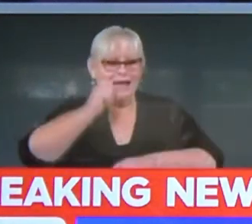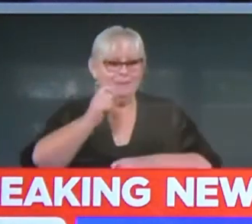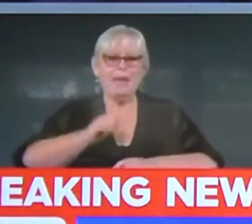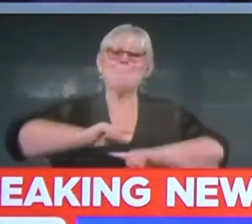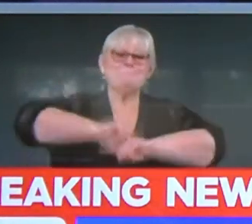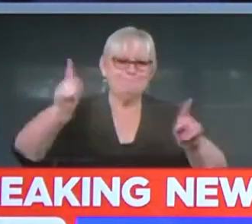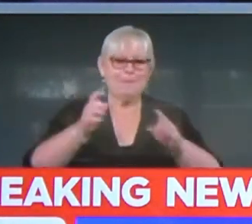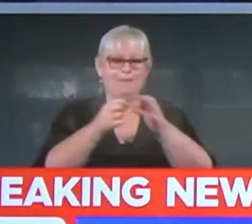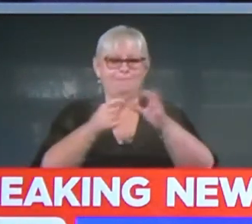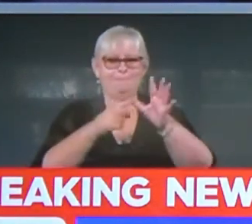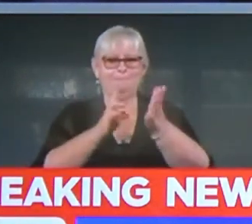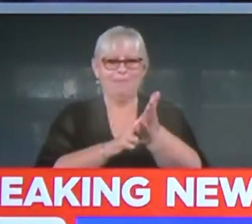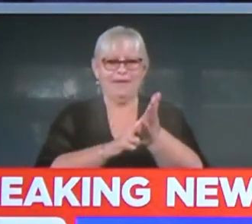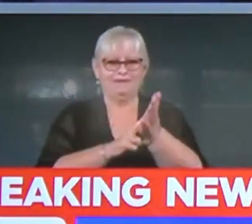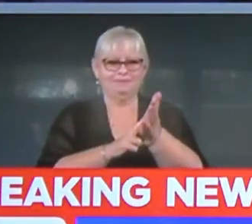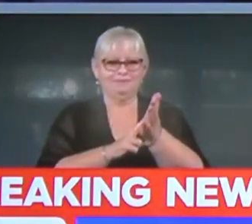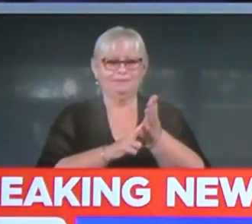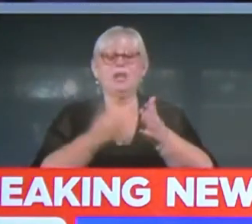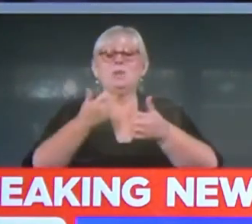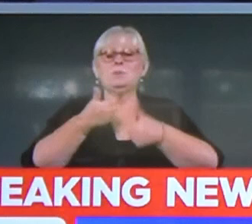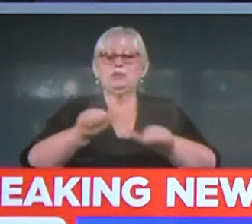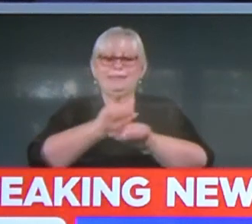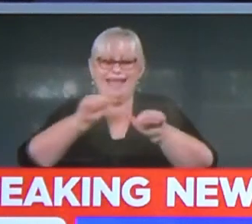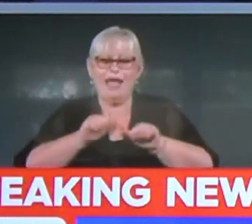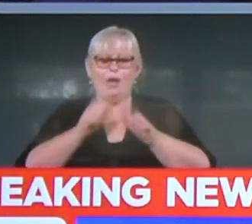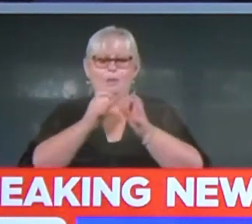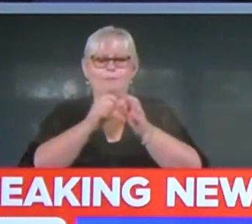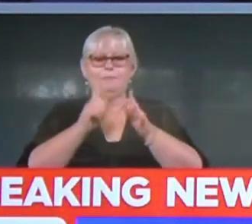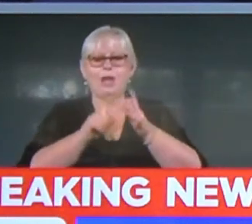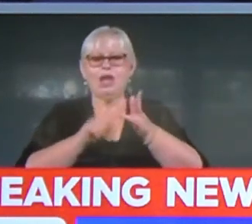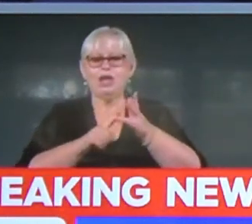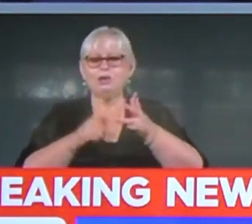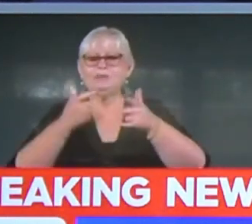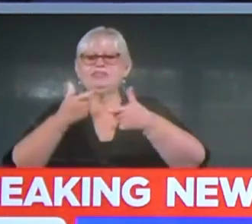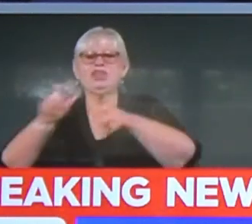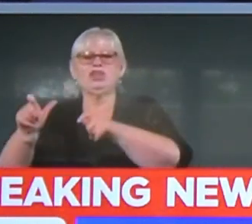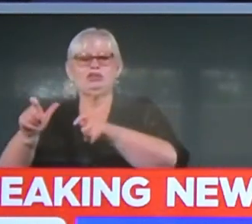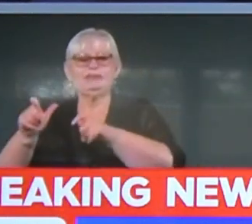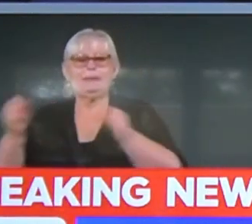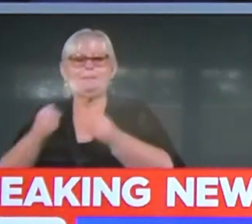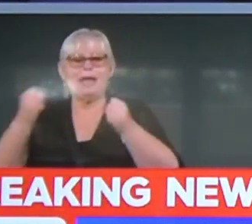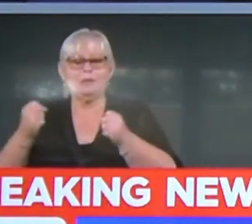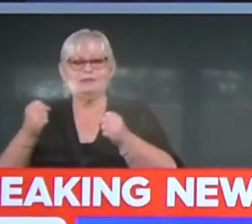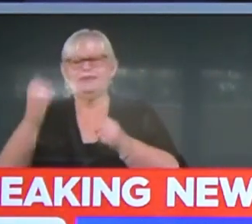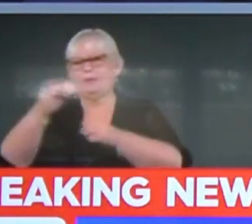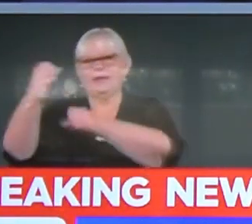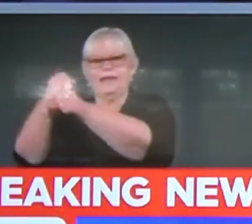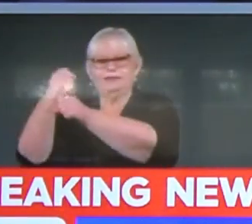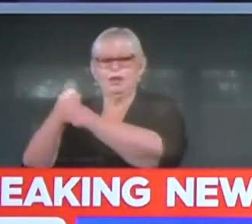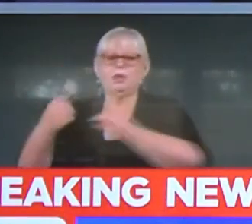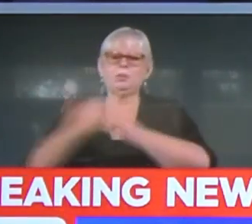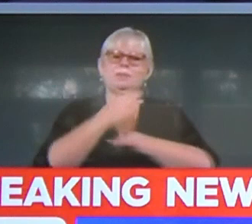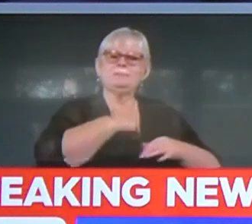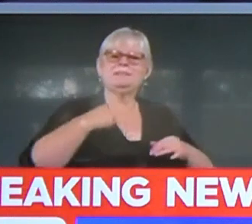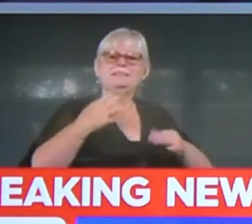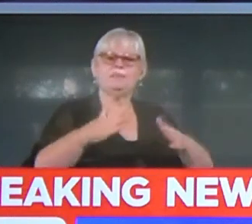ban using the biosecurity powers that were afforded to us by the Governor-General through the Minister for Health. Now, the numbers